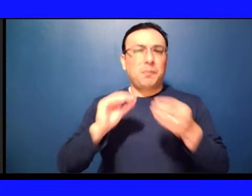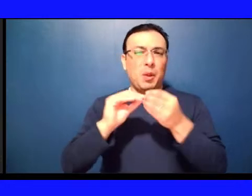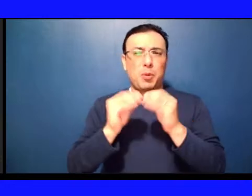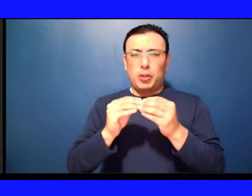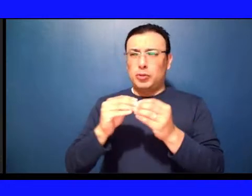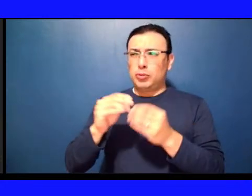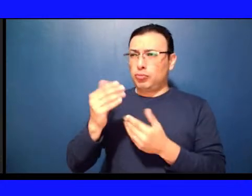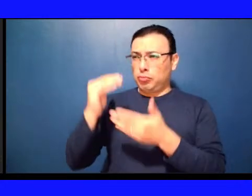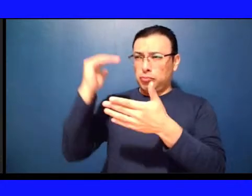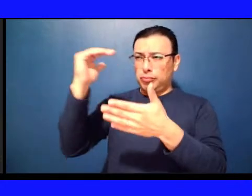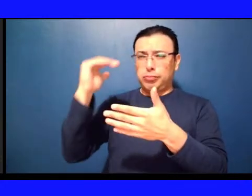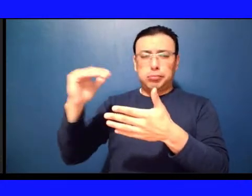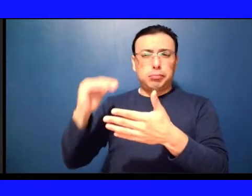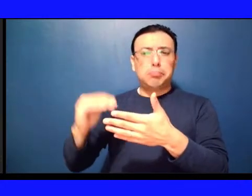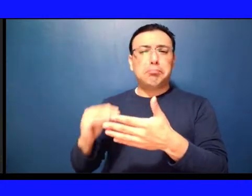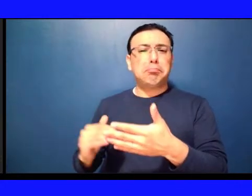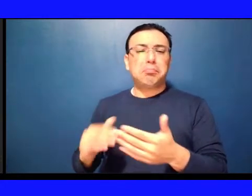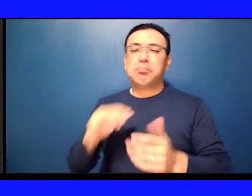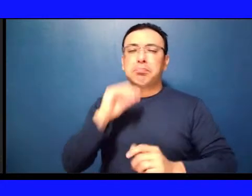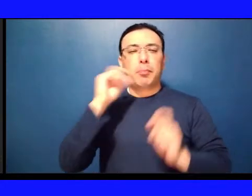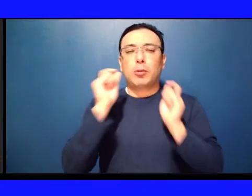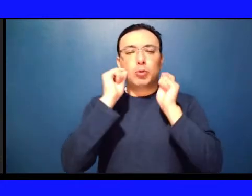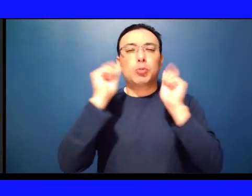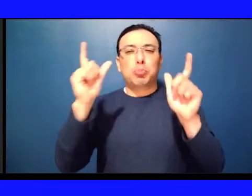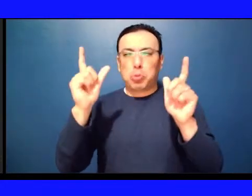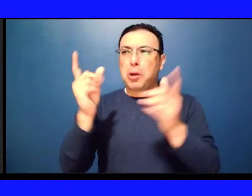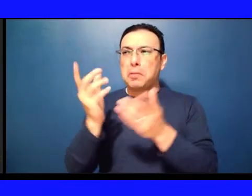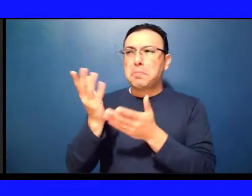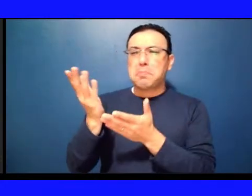tests than during wave 2, which is the